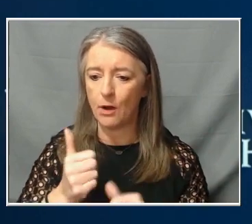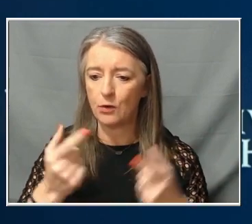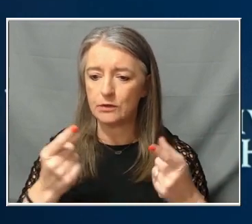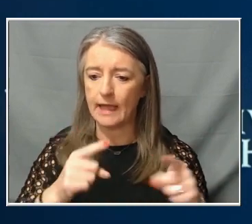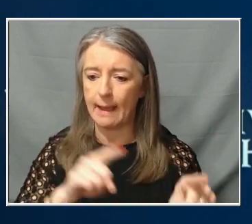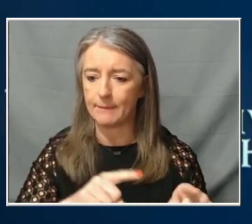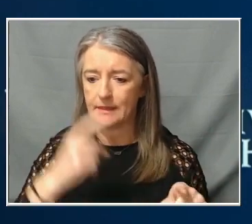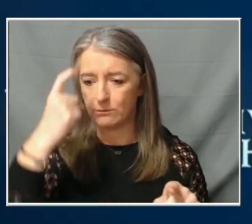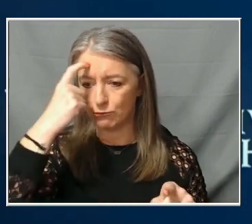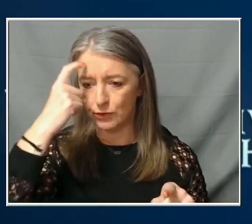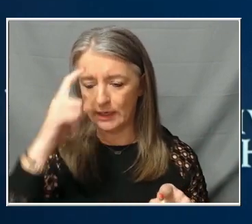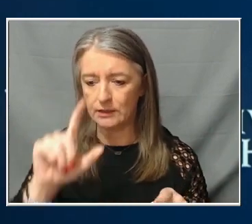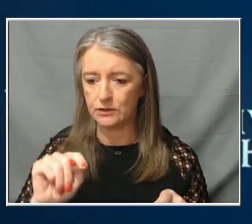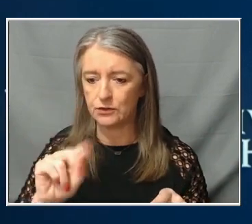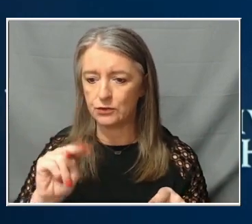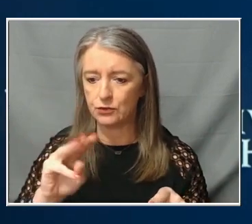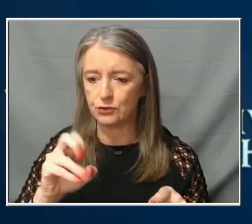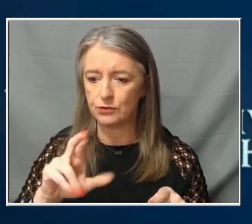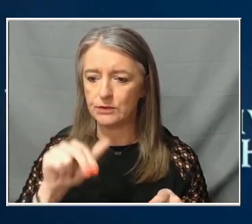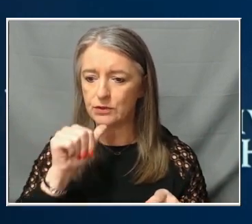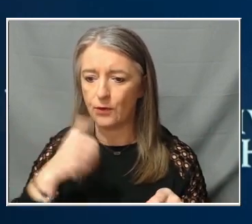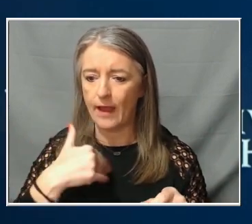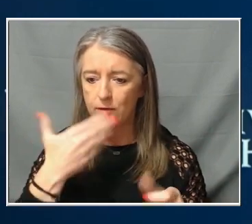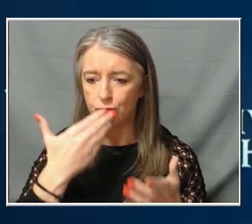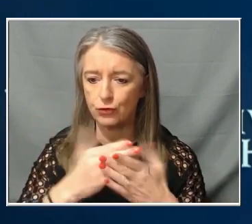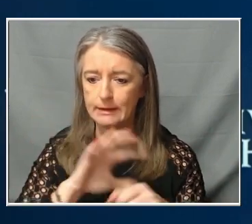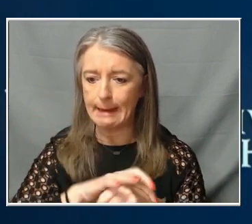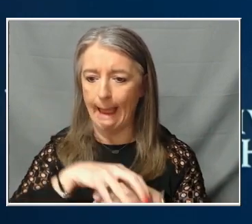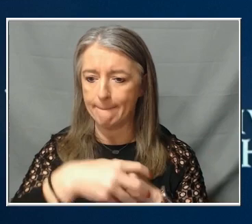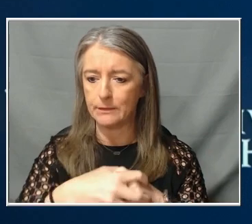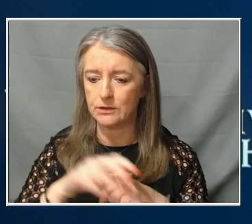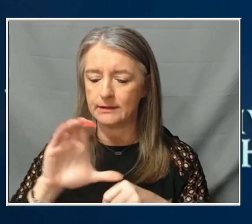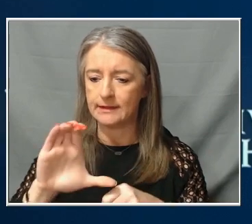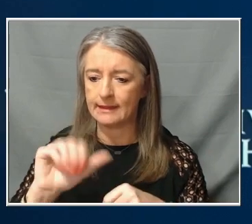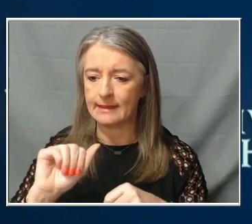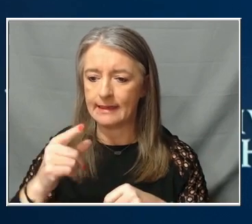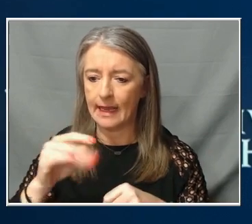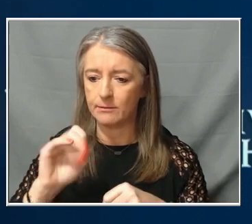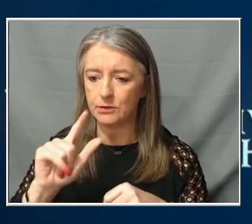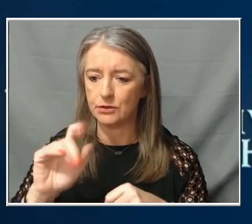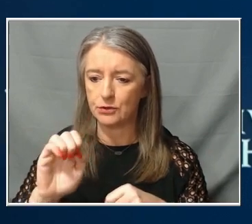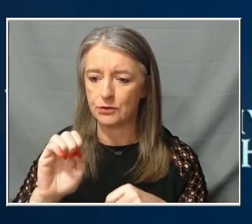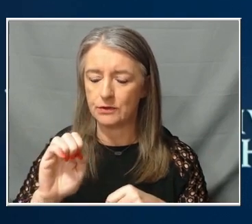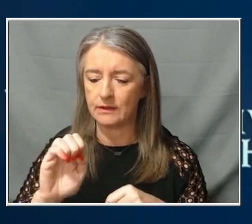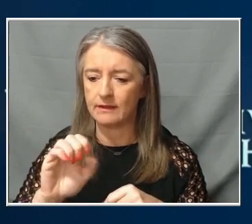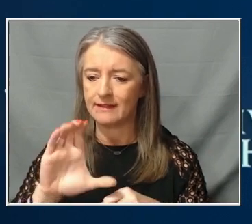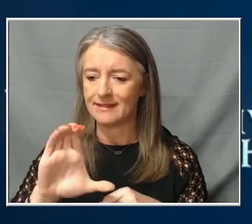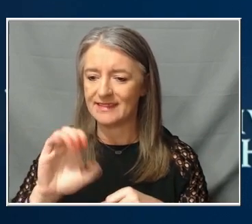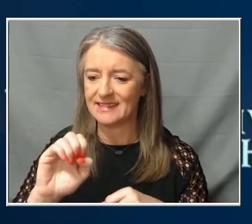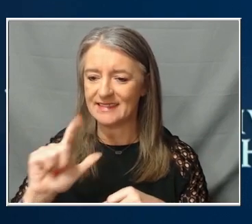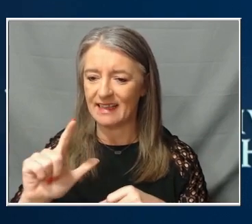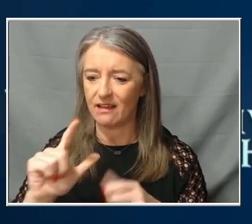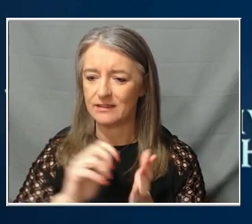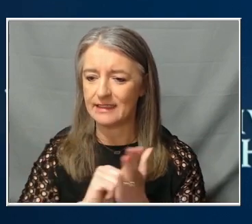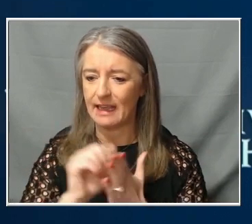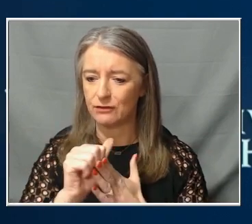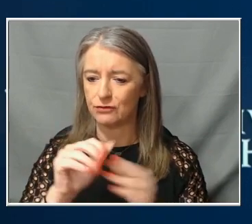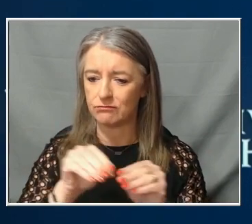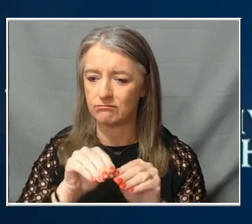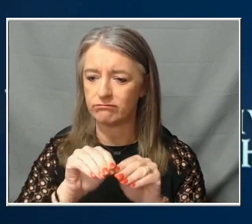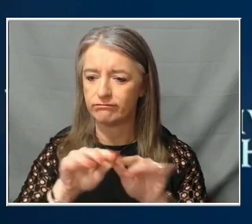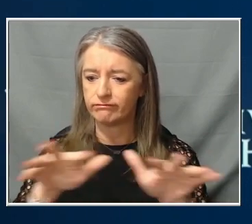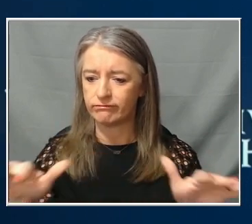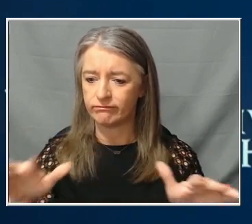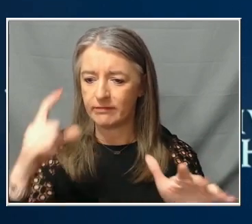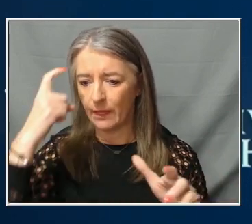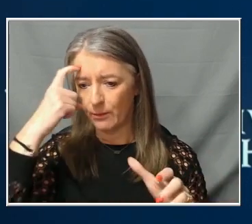brain don't have really good capsules. And the neoplastic cells, the cancer cells, go out into the surrounding brain.